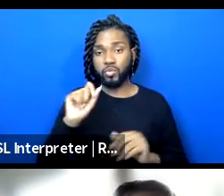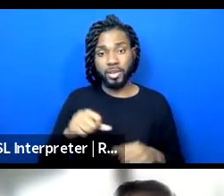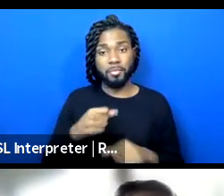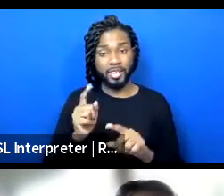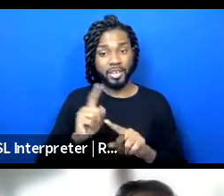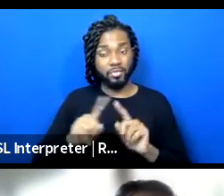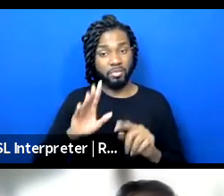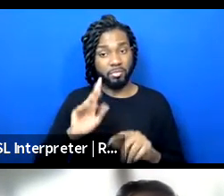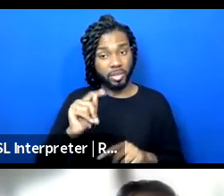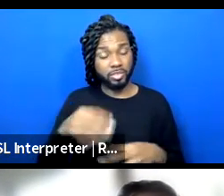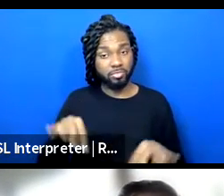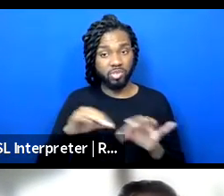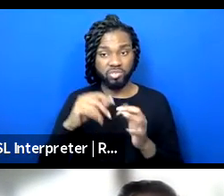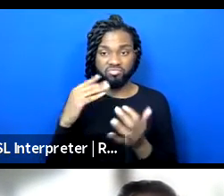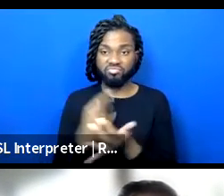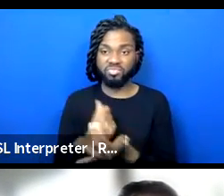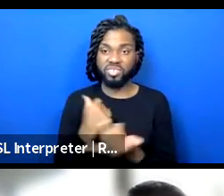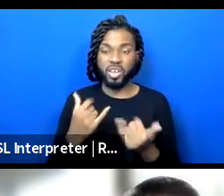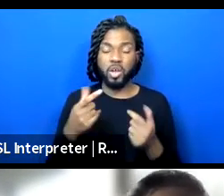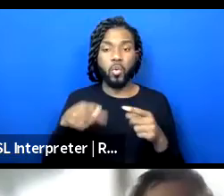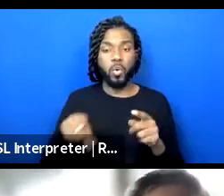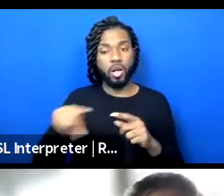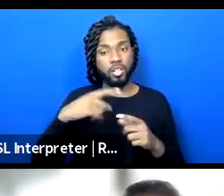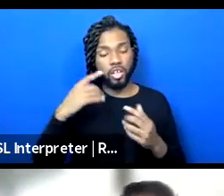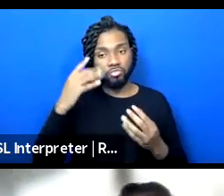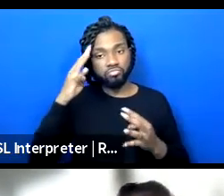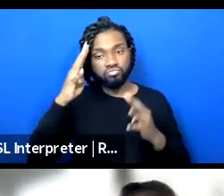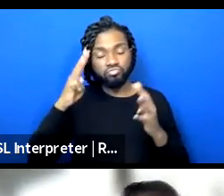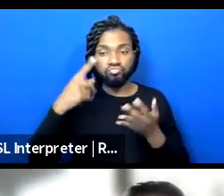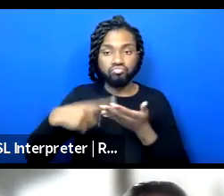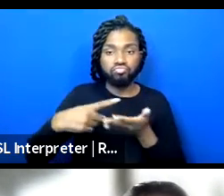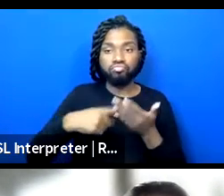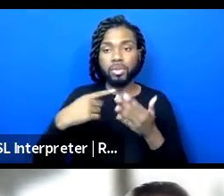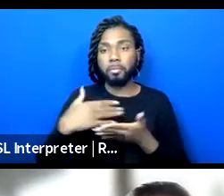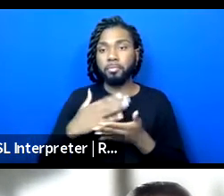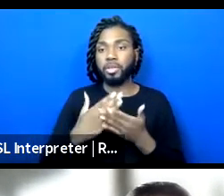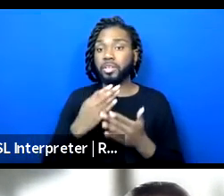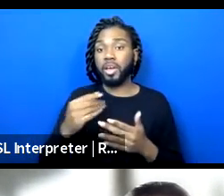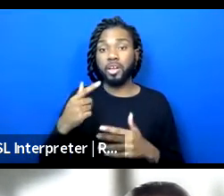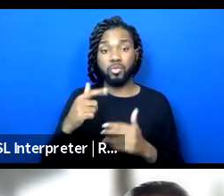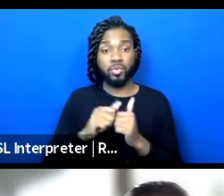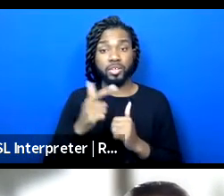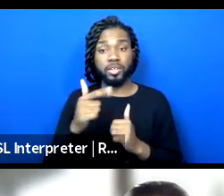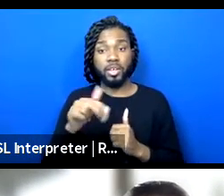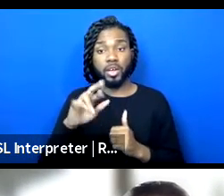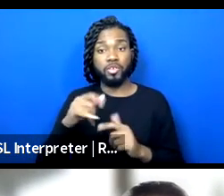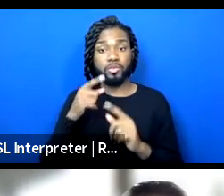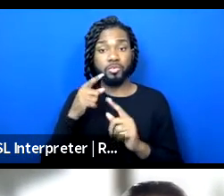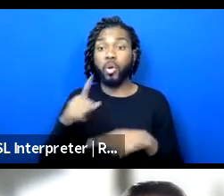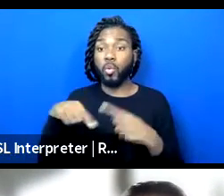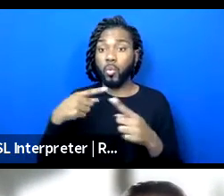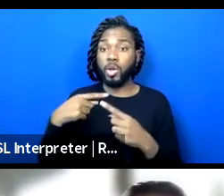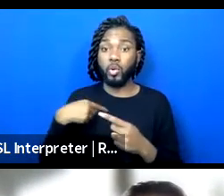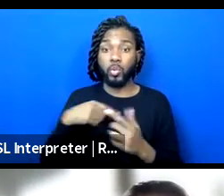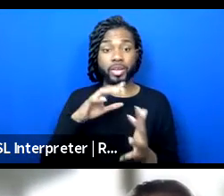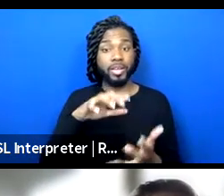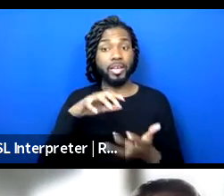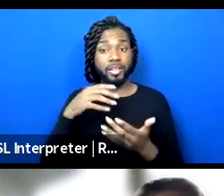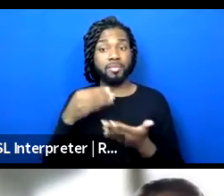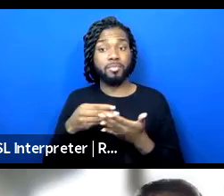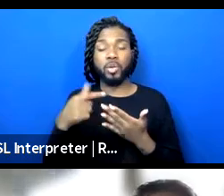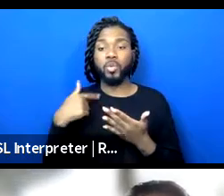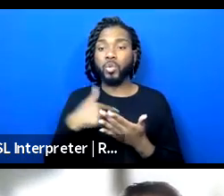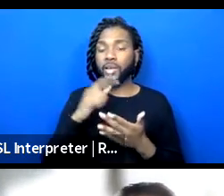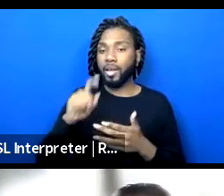it now when they're in the midst of those budgets. And to Gary's point, once we get the money, then we have to lobby for how it